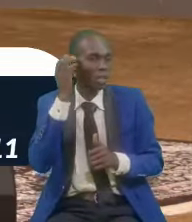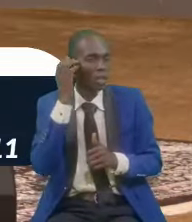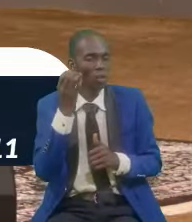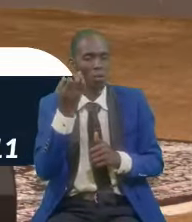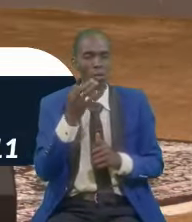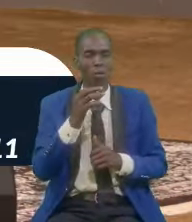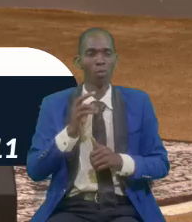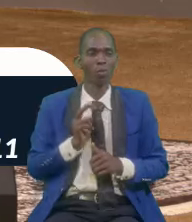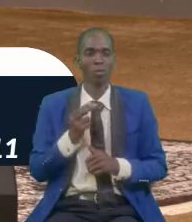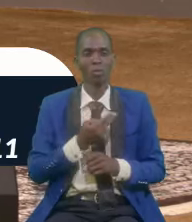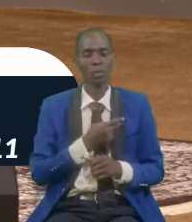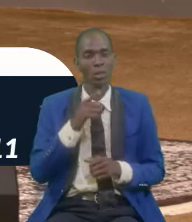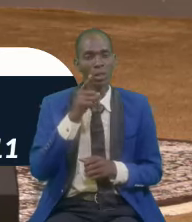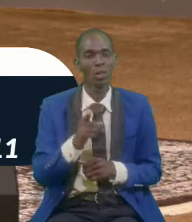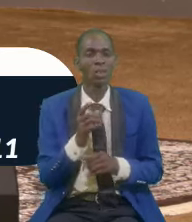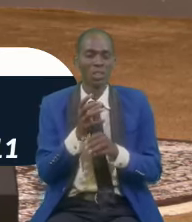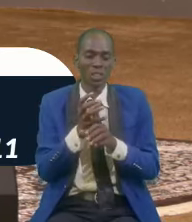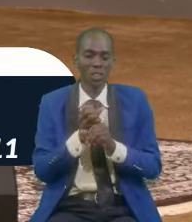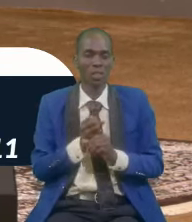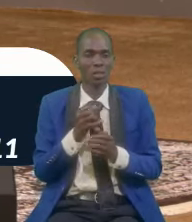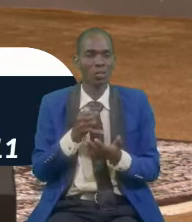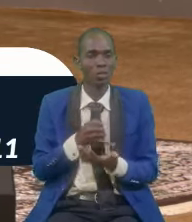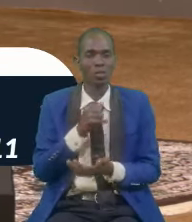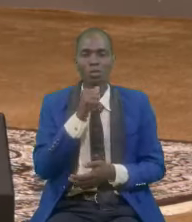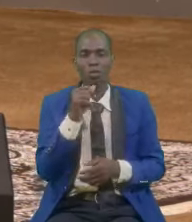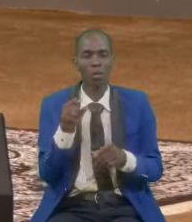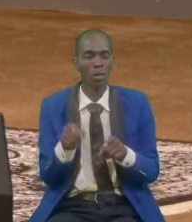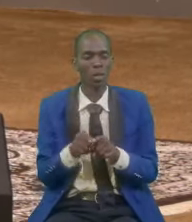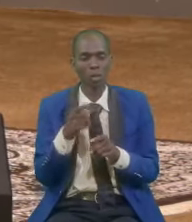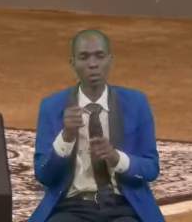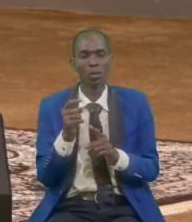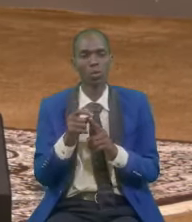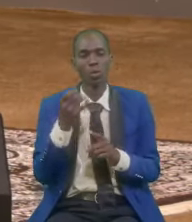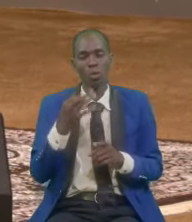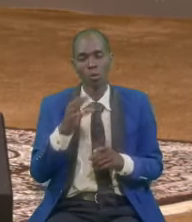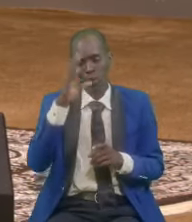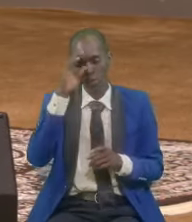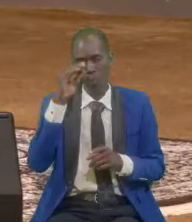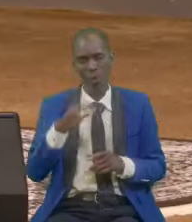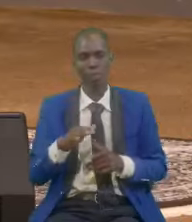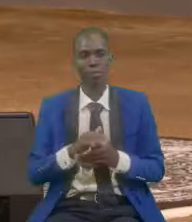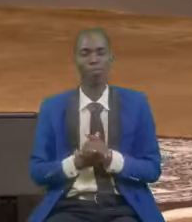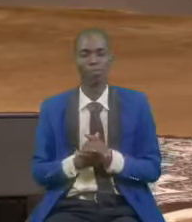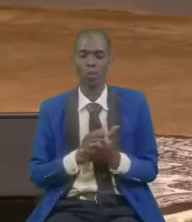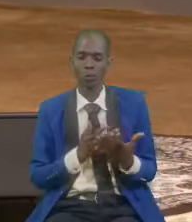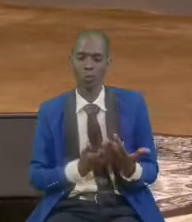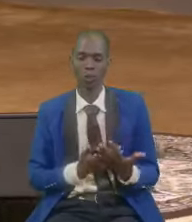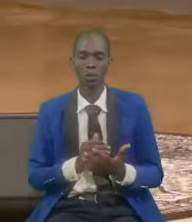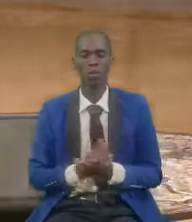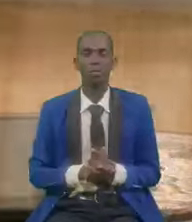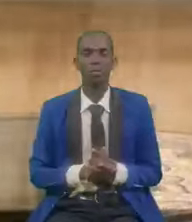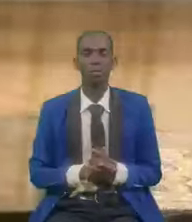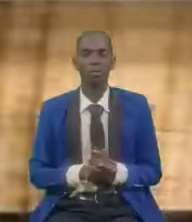us, ye received it not at the word of men. Hold on there.